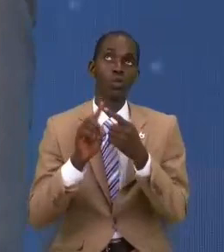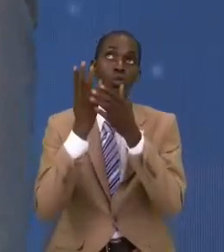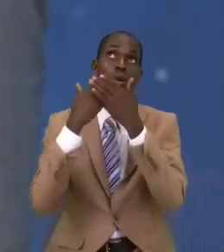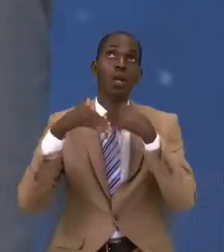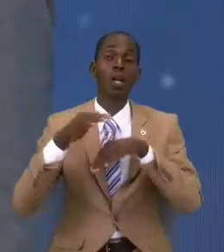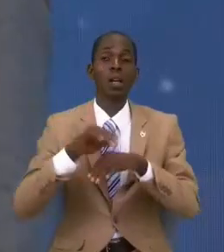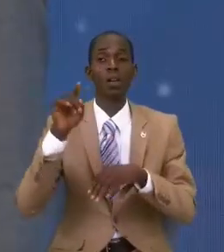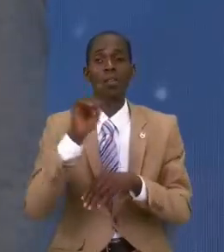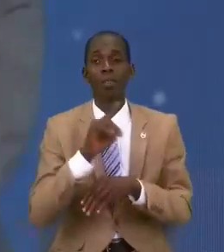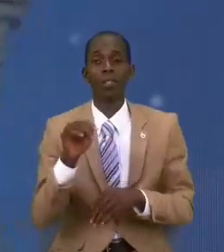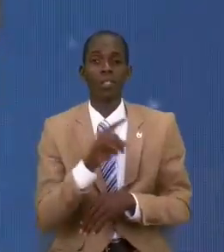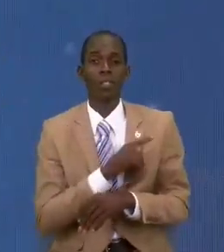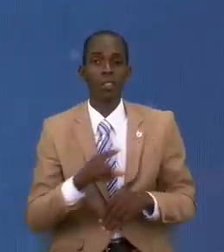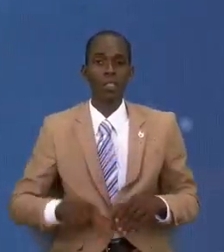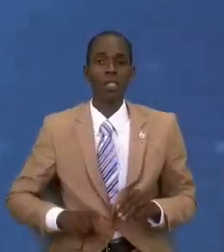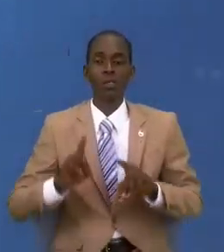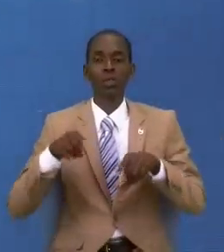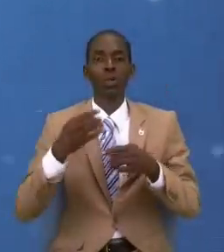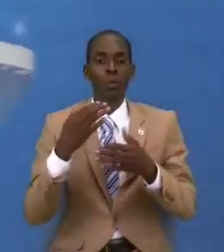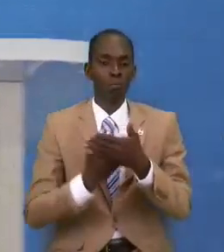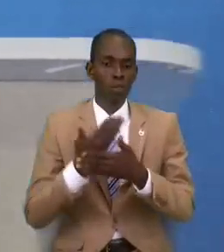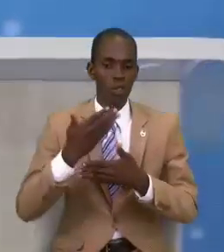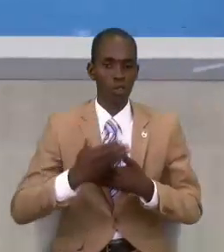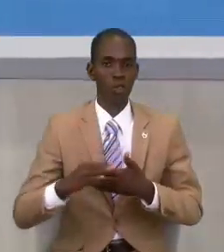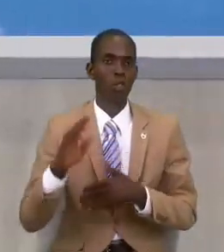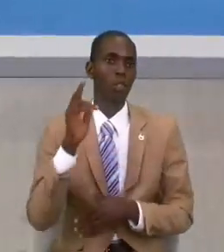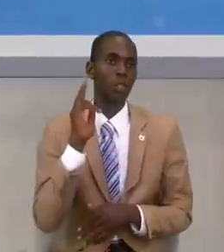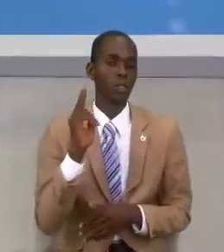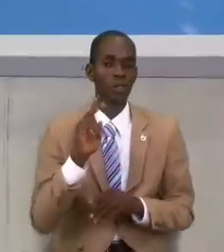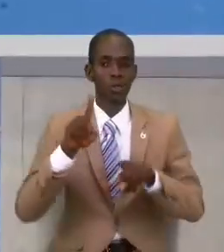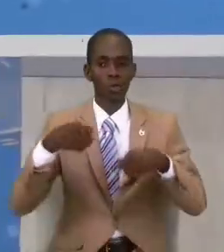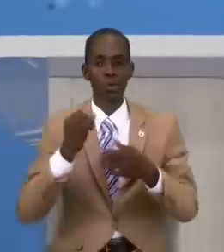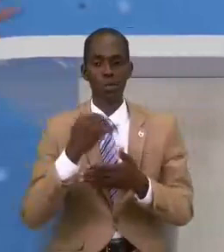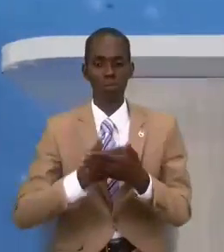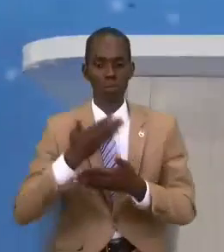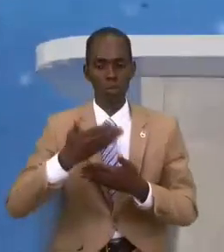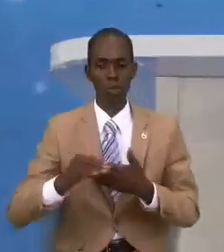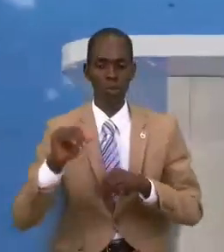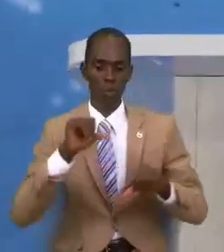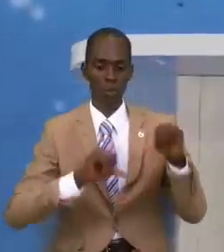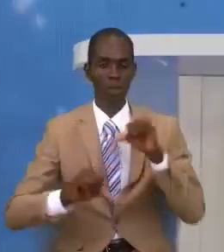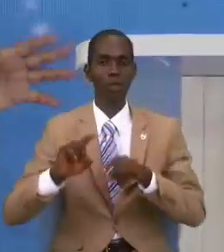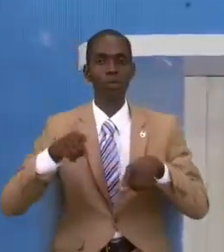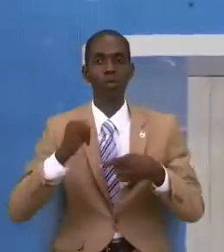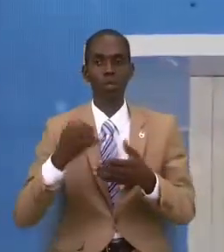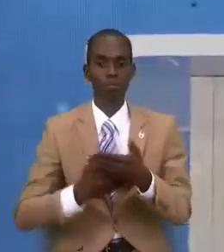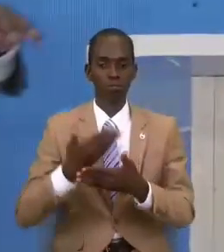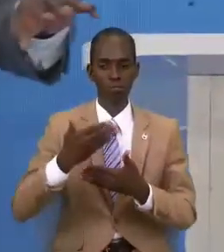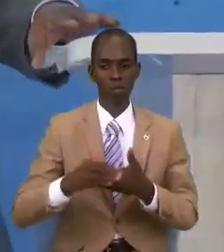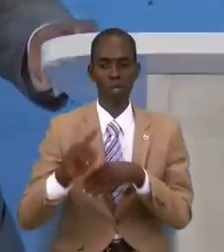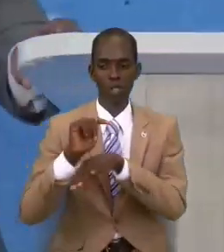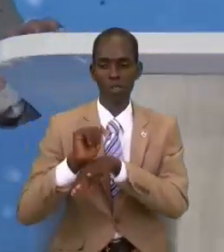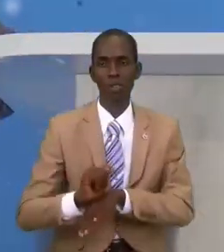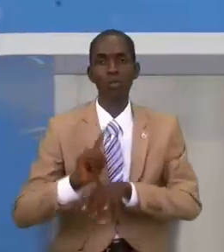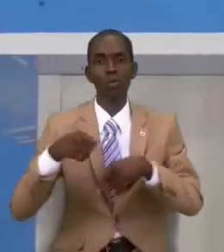and going beyond science and going beyond tradition, going beyond anything you have ever heard, everything you have